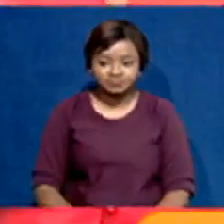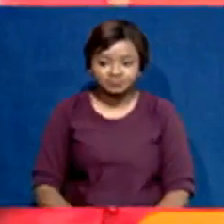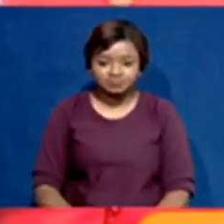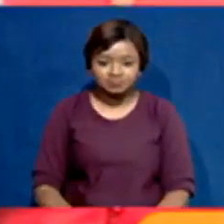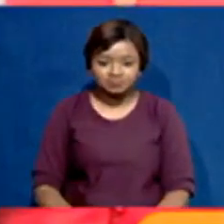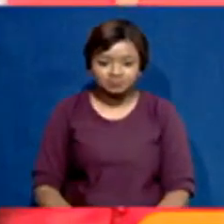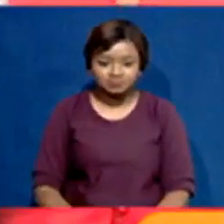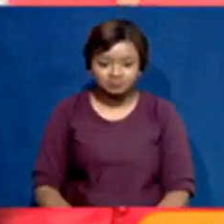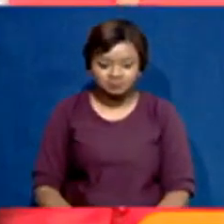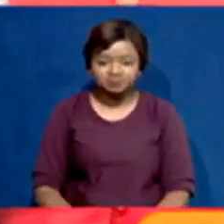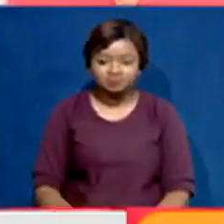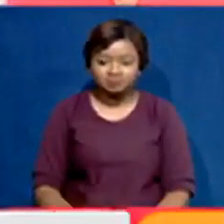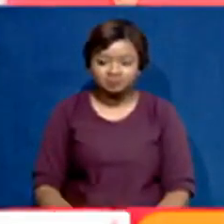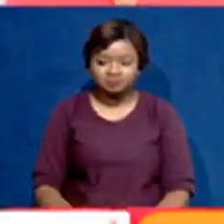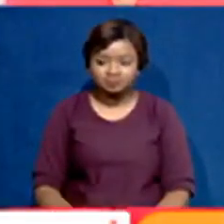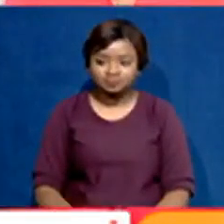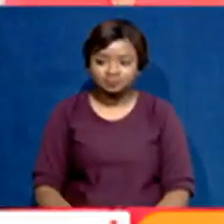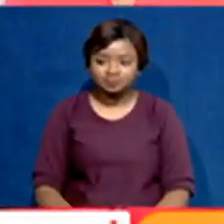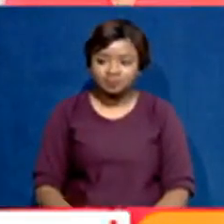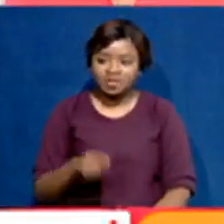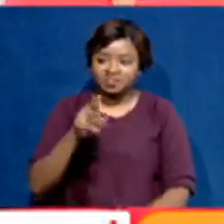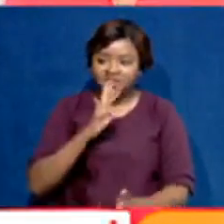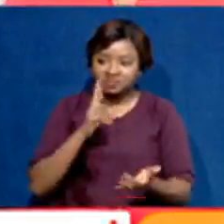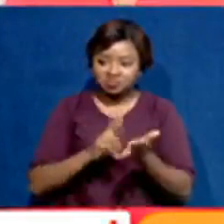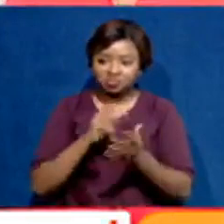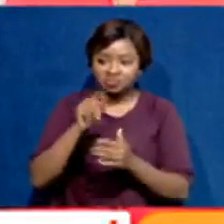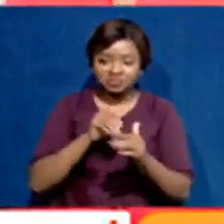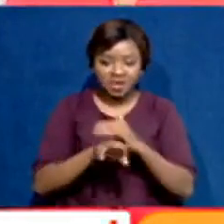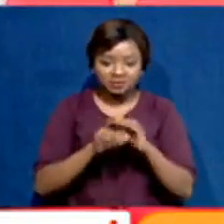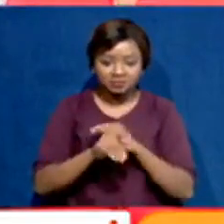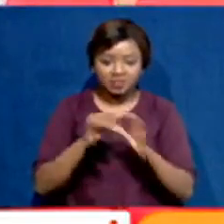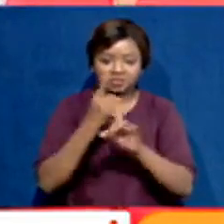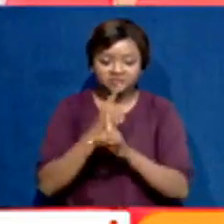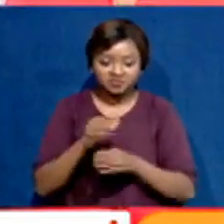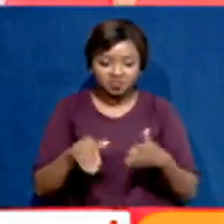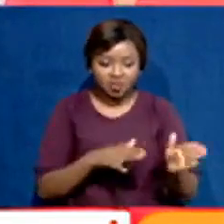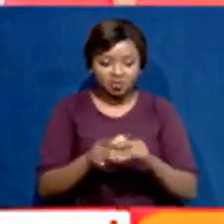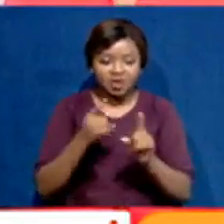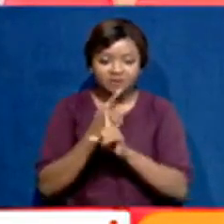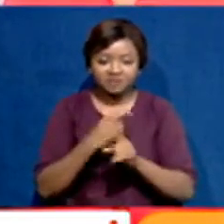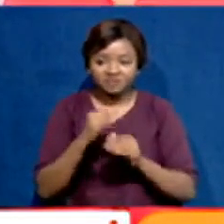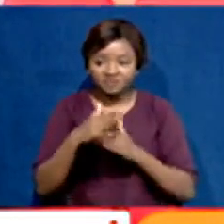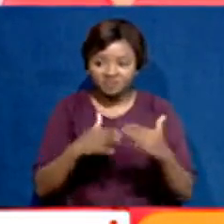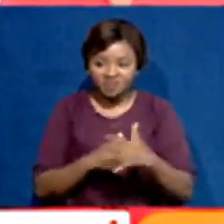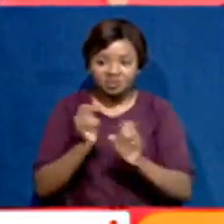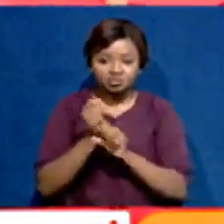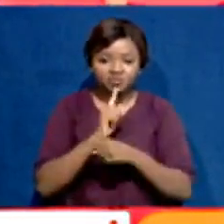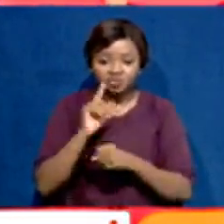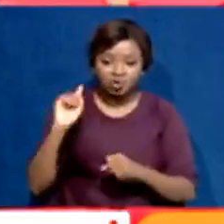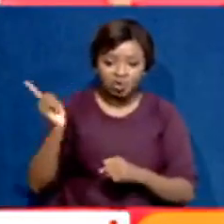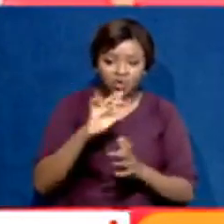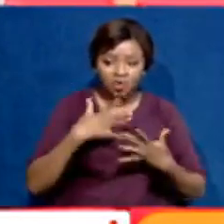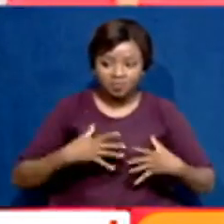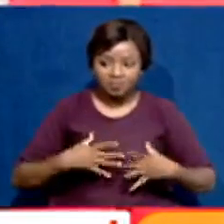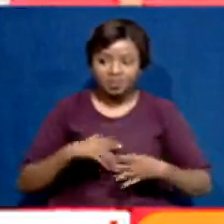On accessibility, the report should be made available through various channels and formats to ensure accessibility for all